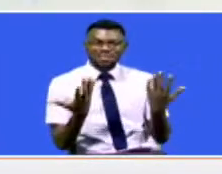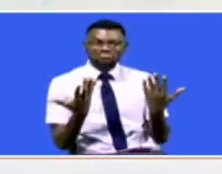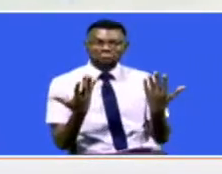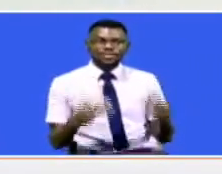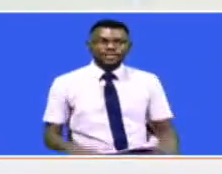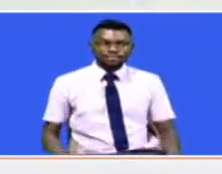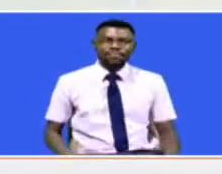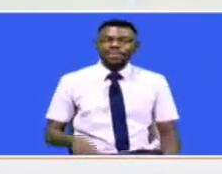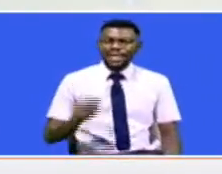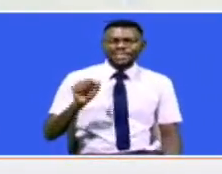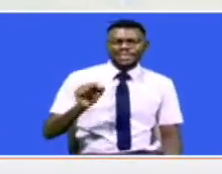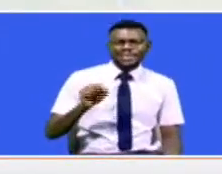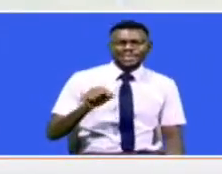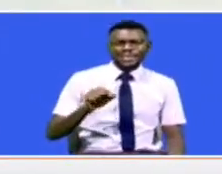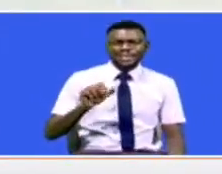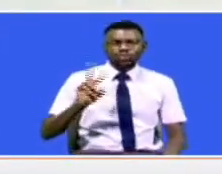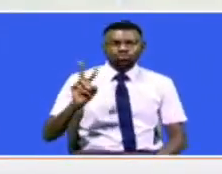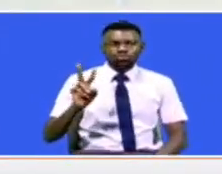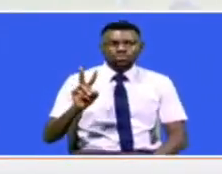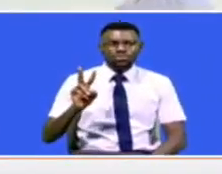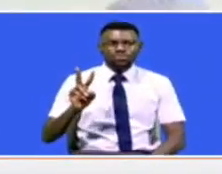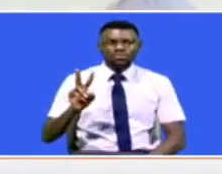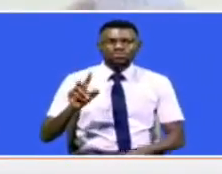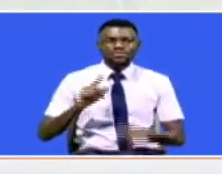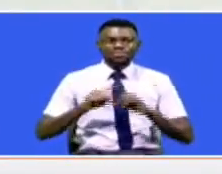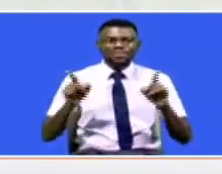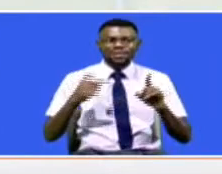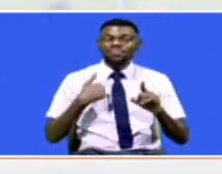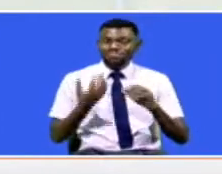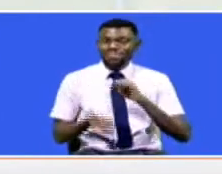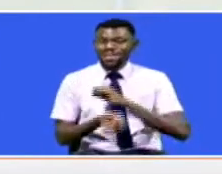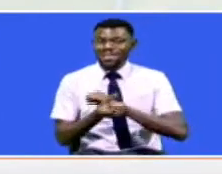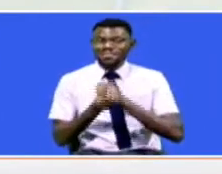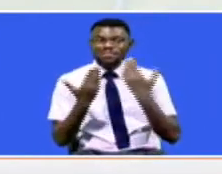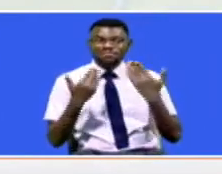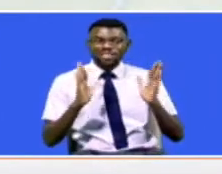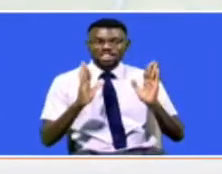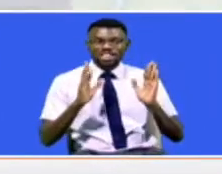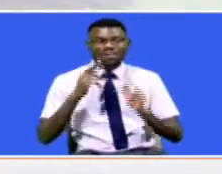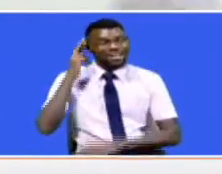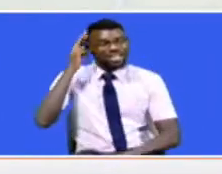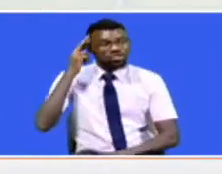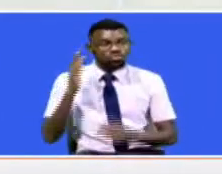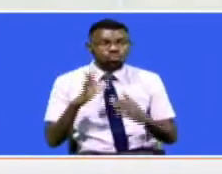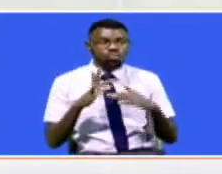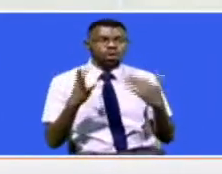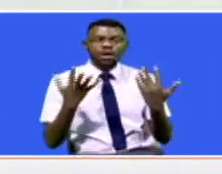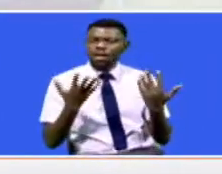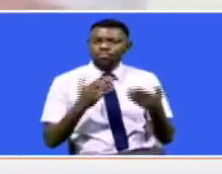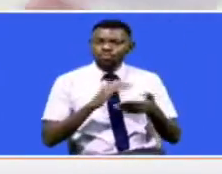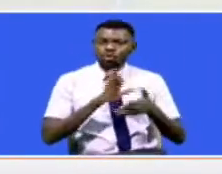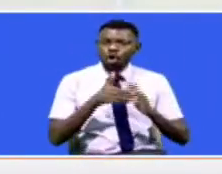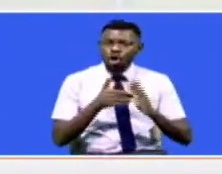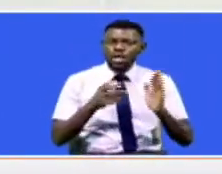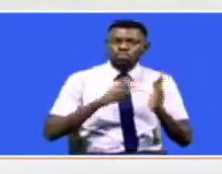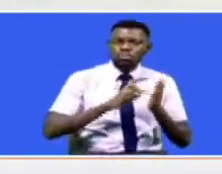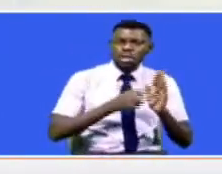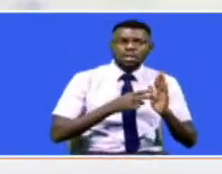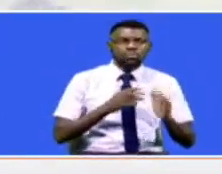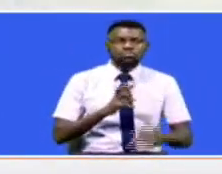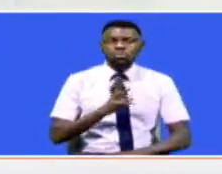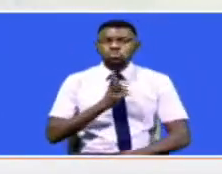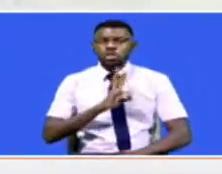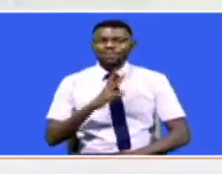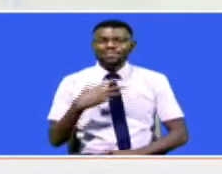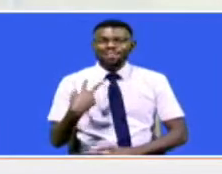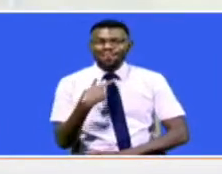I said there are 2. But I gave reasons. I told you the hydro, the reason is that all the hydro projects stalled.